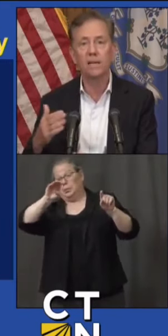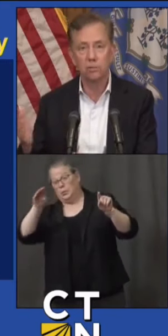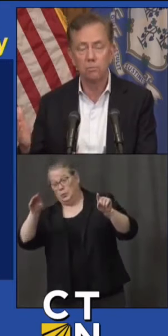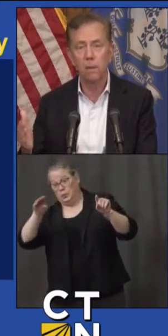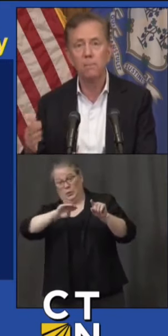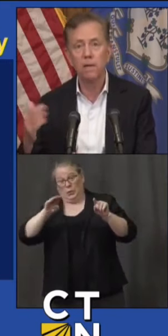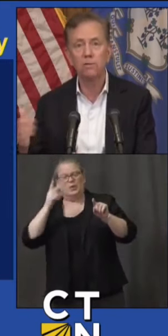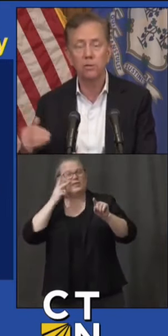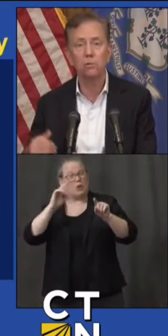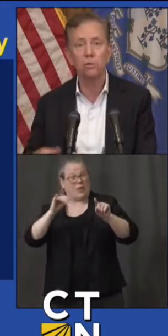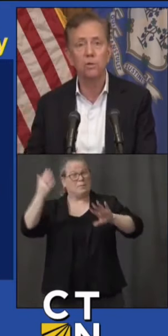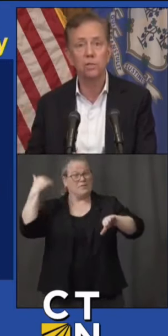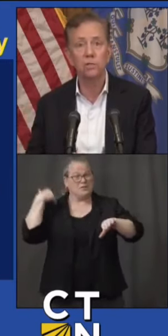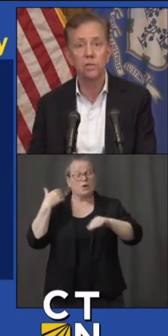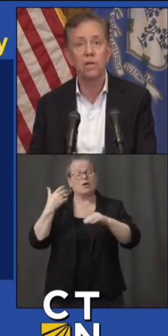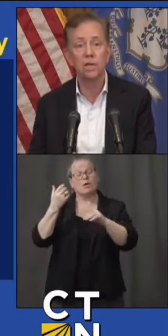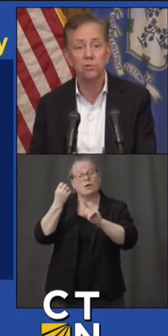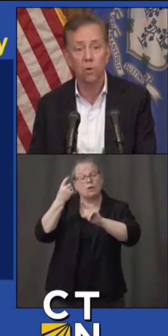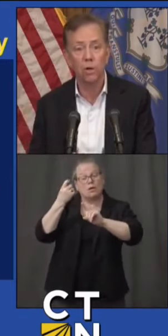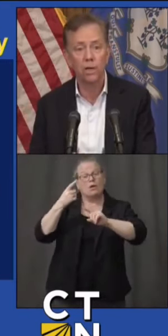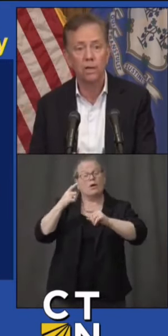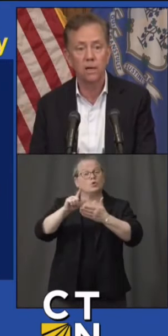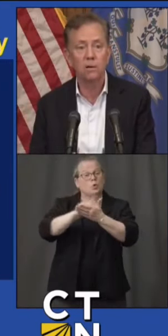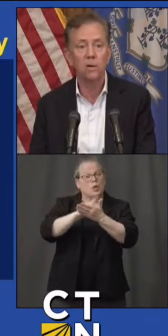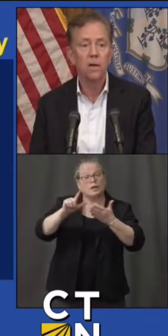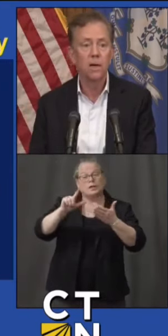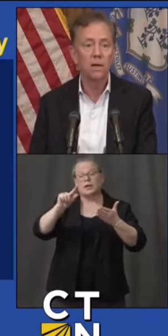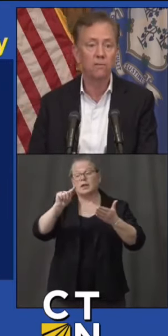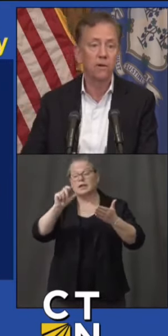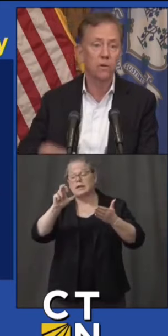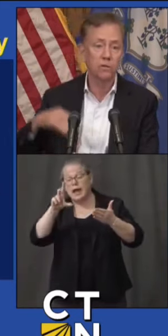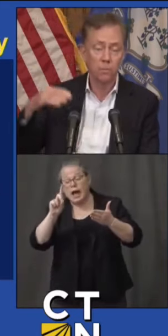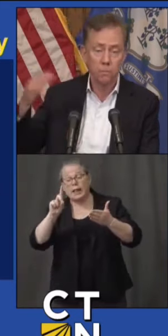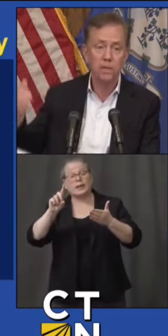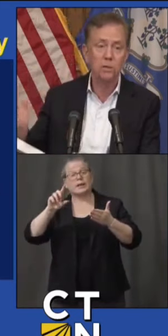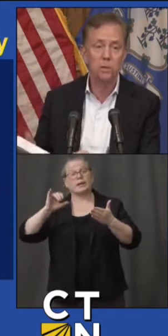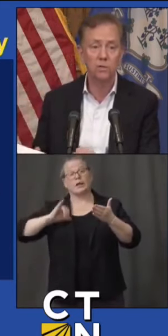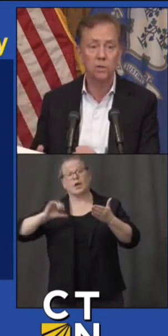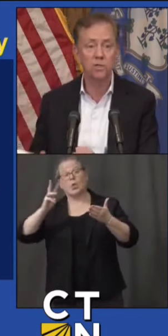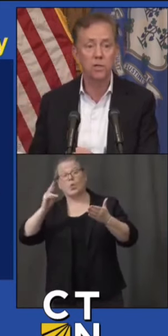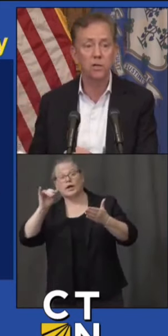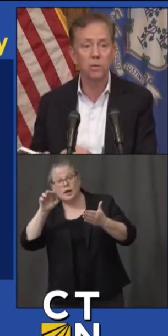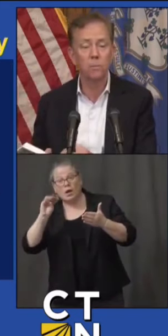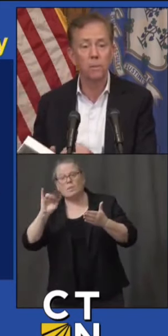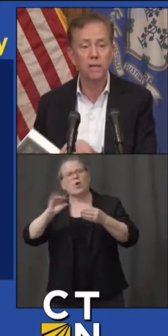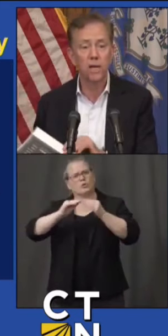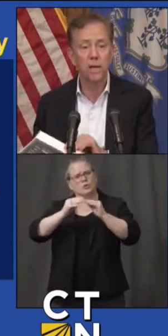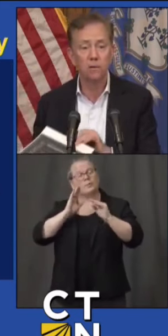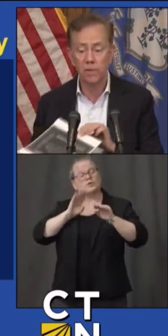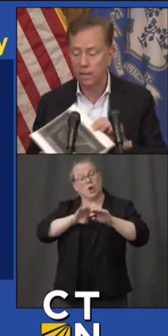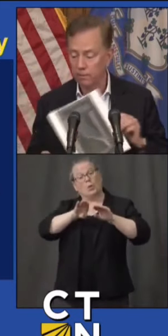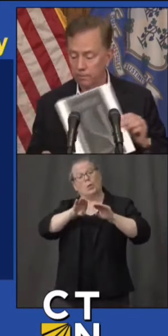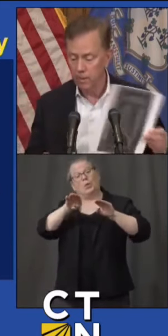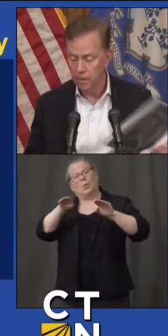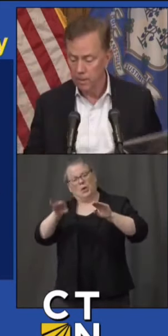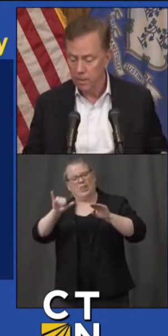fast. Maybe social distancing is working there. And of course, our big curves are continuing to bend down